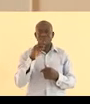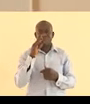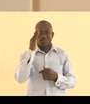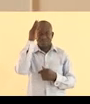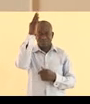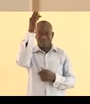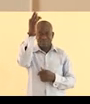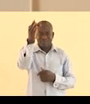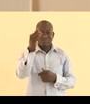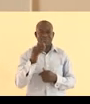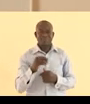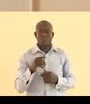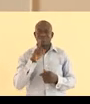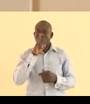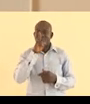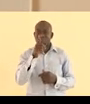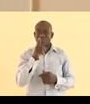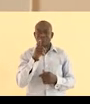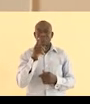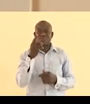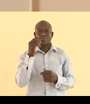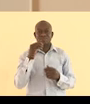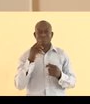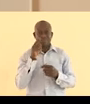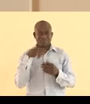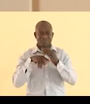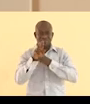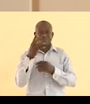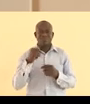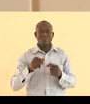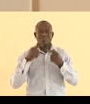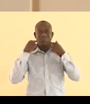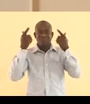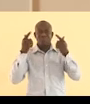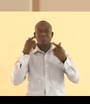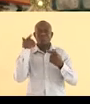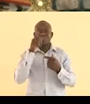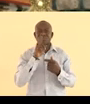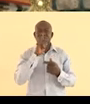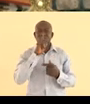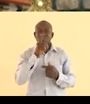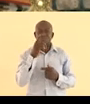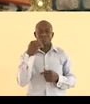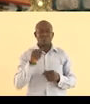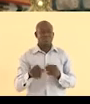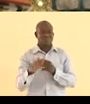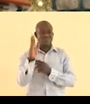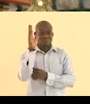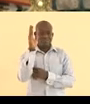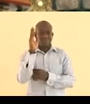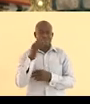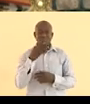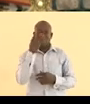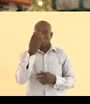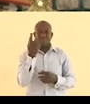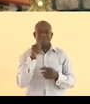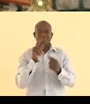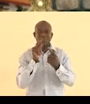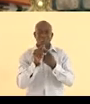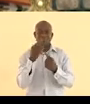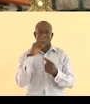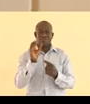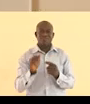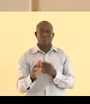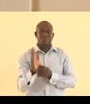nothing to do with prophecy. The true prophet is the man who proclaims the truth of God, the word of God, who is the oracle of God and speaks the word of